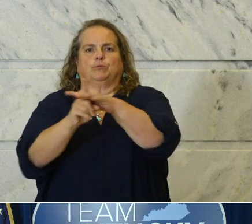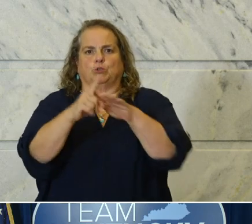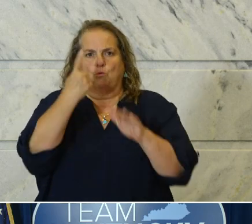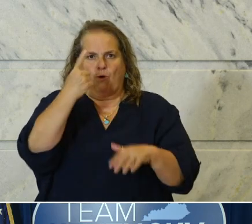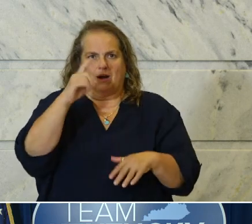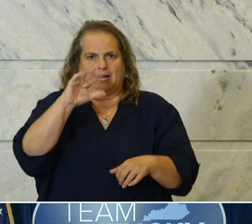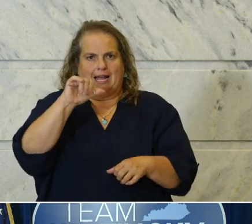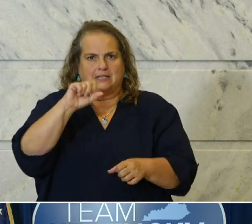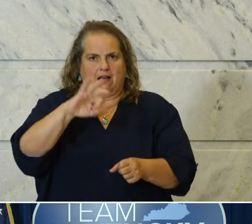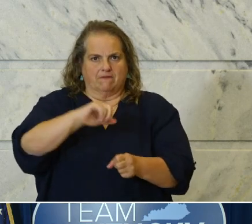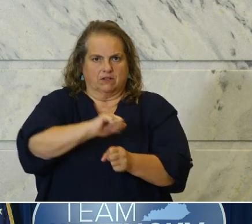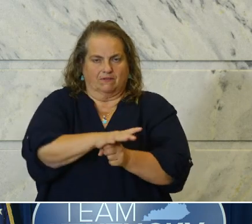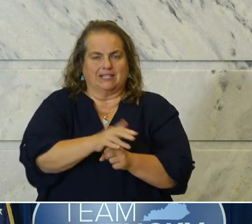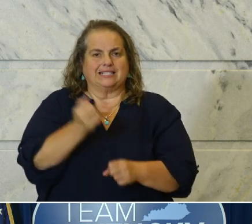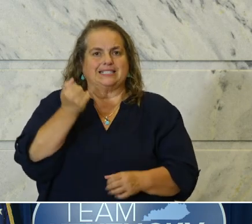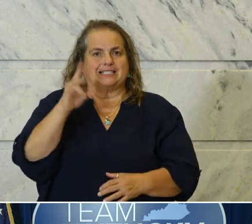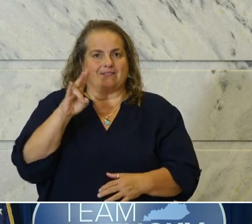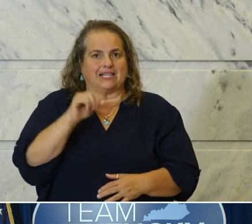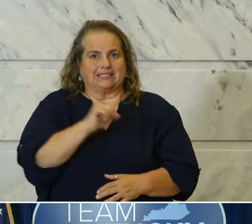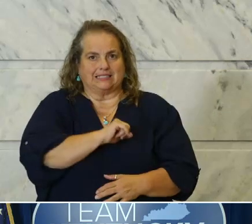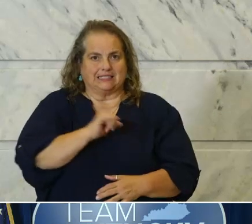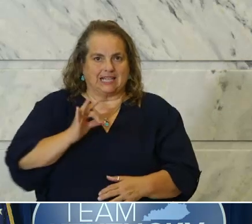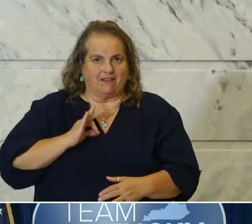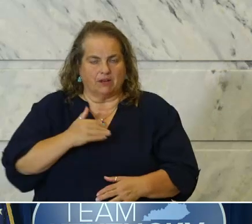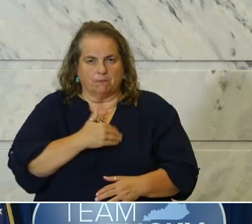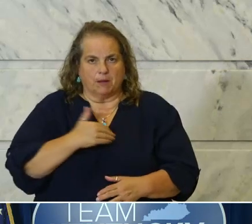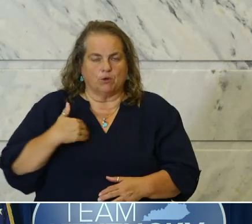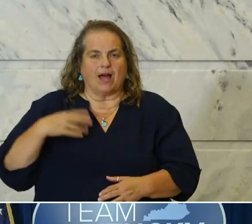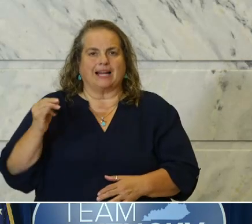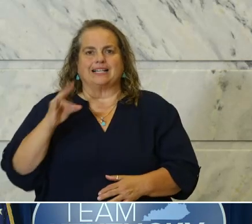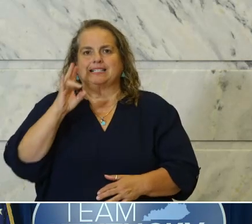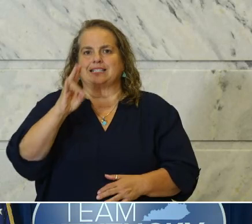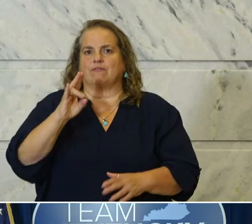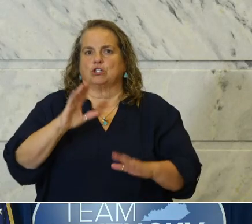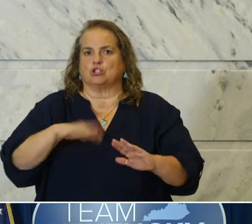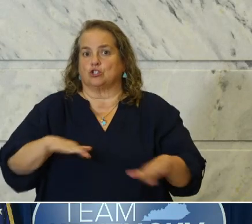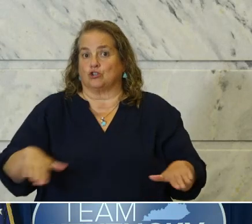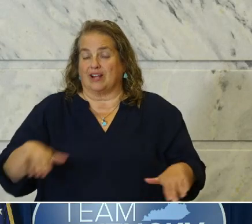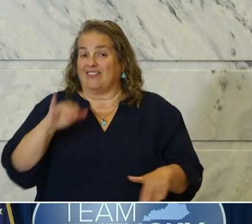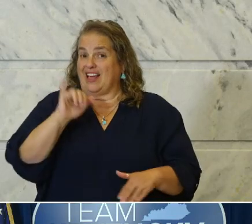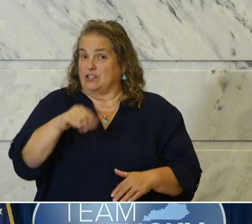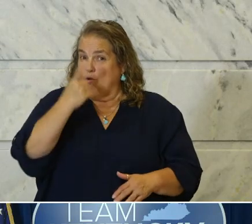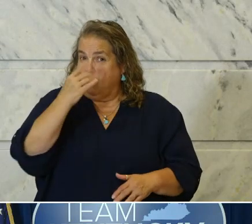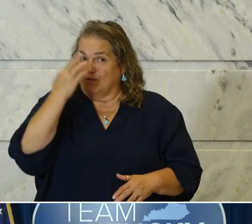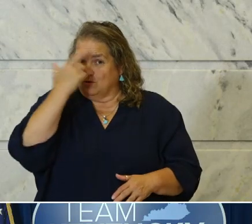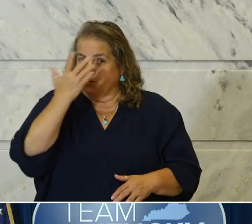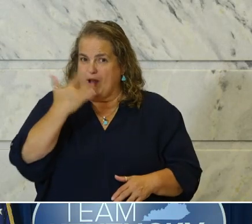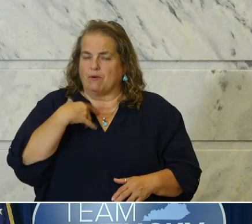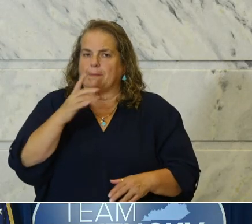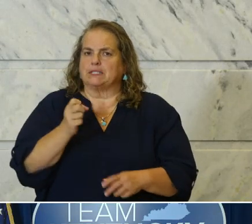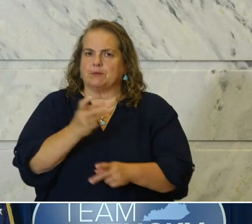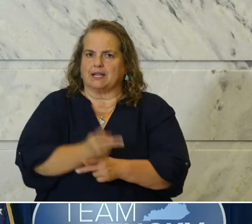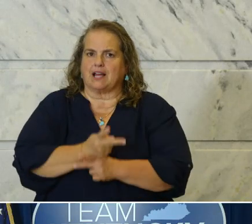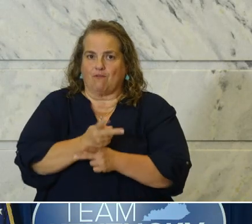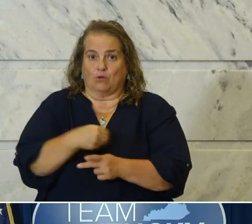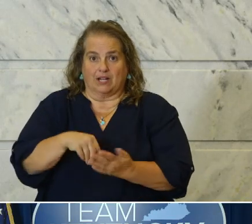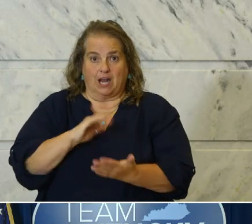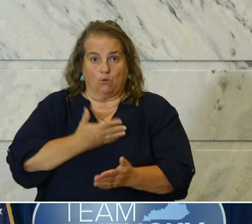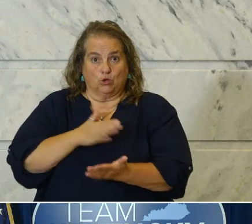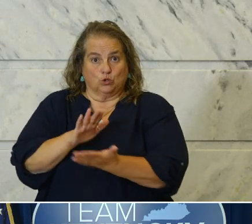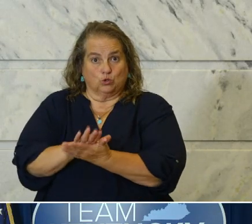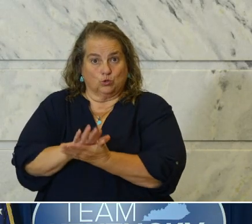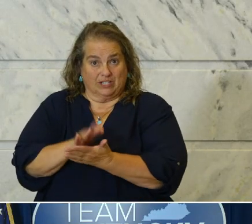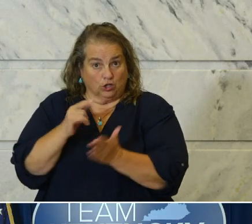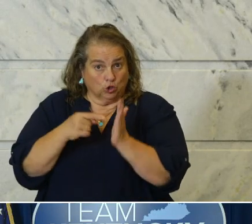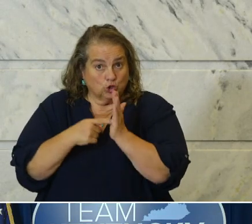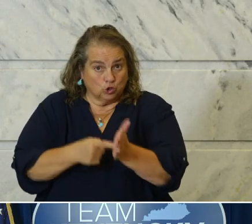including 17 staff members and 7 children. You know, this is one of the reasons that we want to be so careful in our schools. I mean, it shows